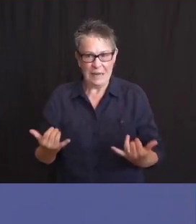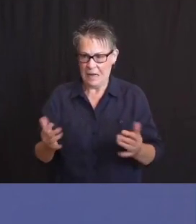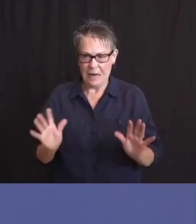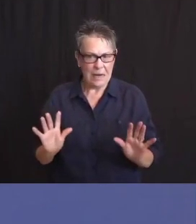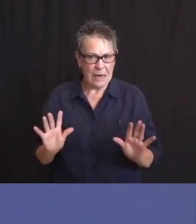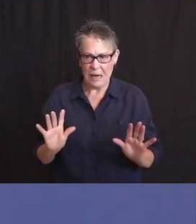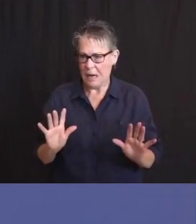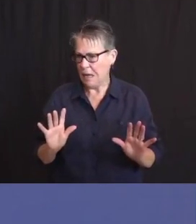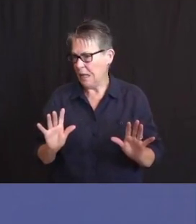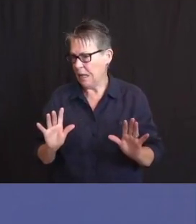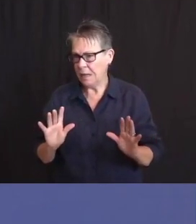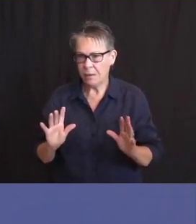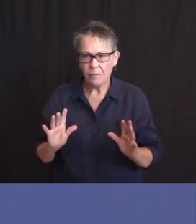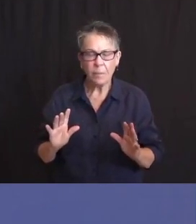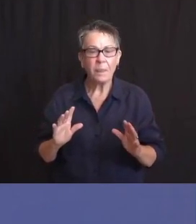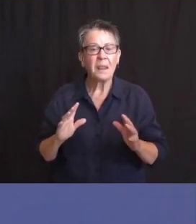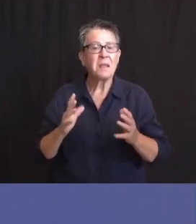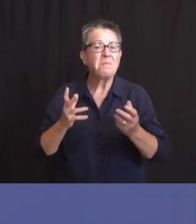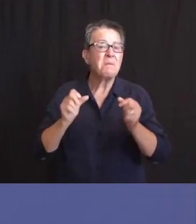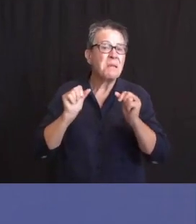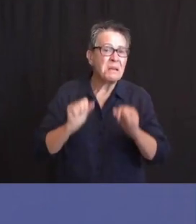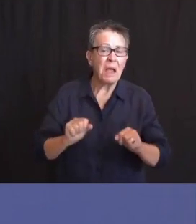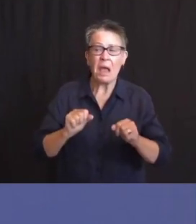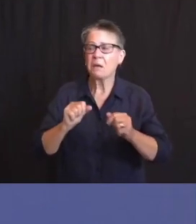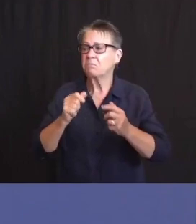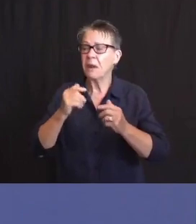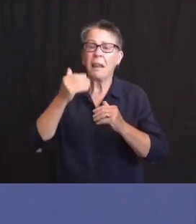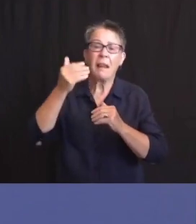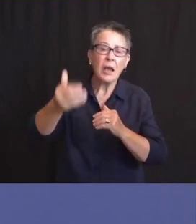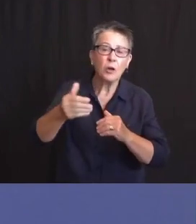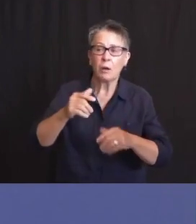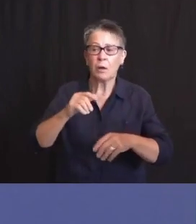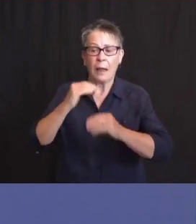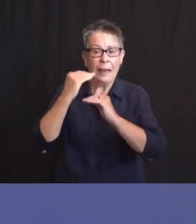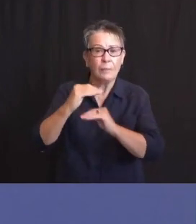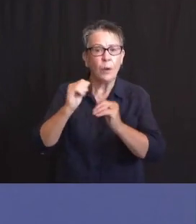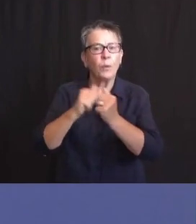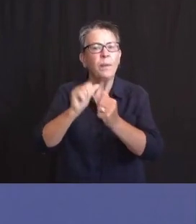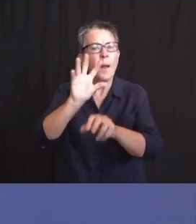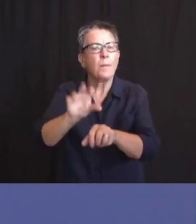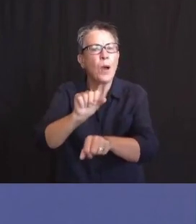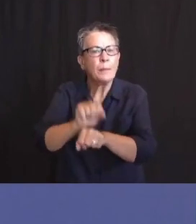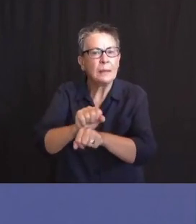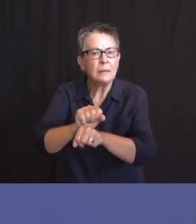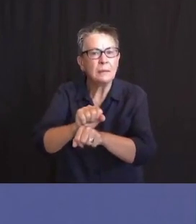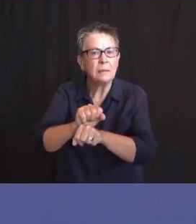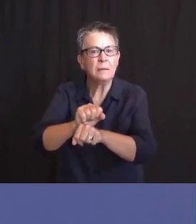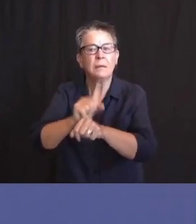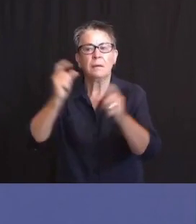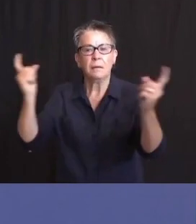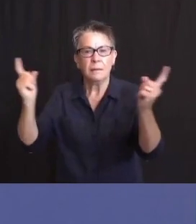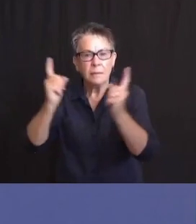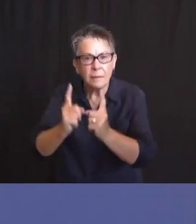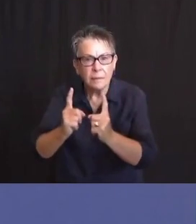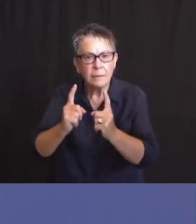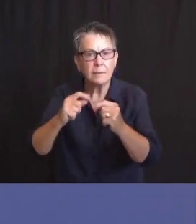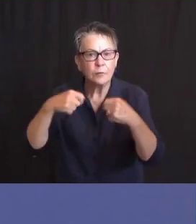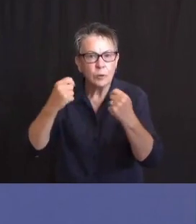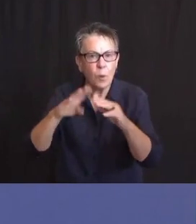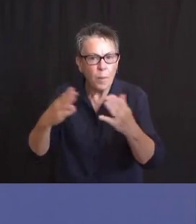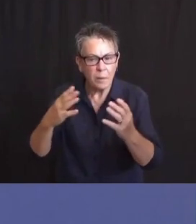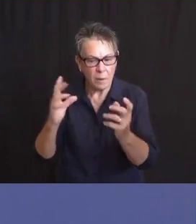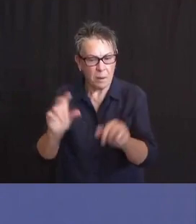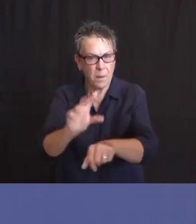limitations, capacity or otherwise? Yes. Just as indoor dining, I think, I don't want to put words in your mouth, but we've talked for weeks